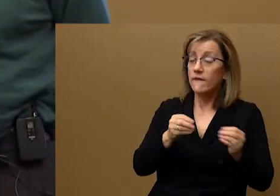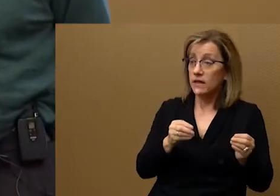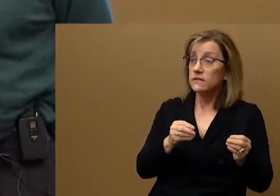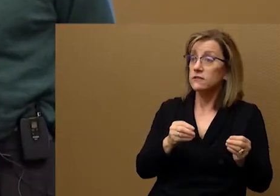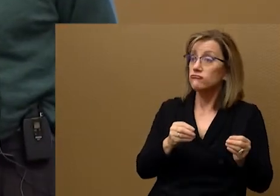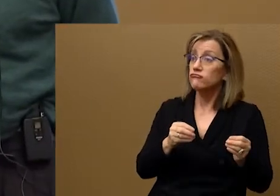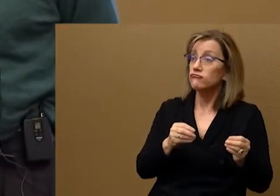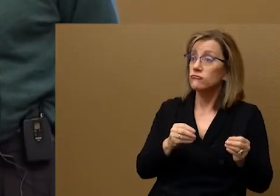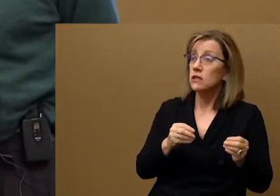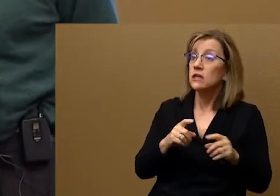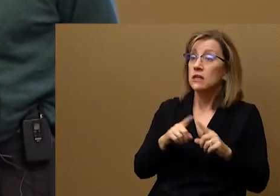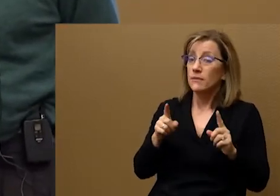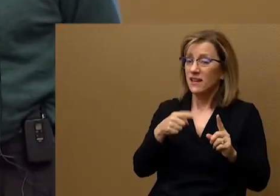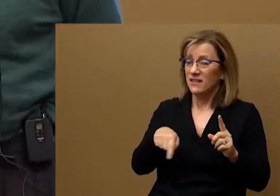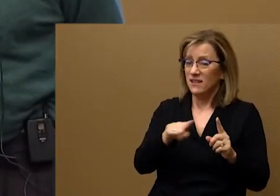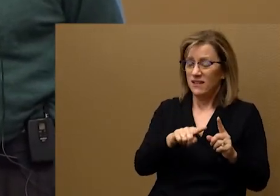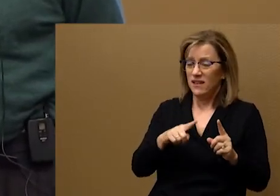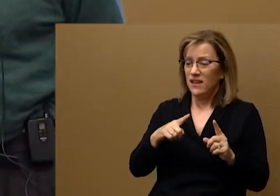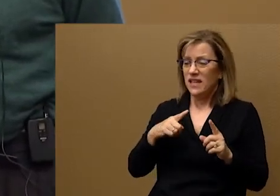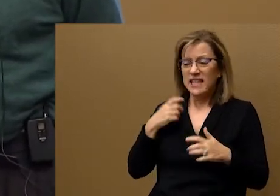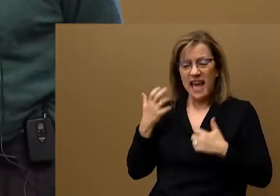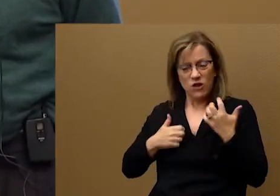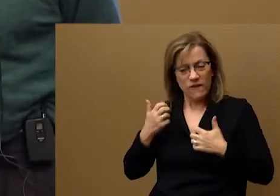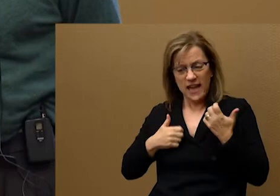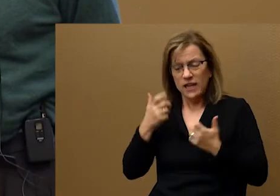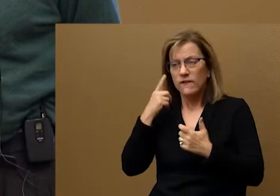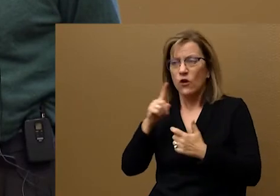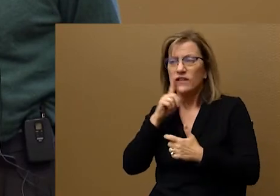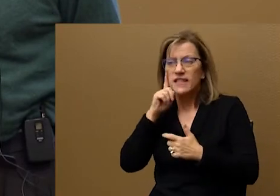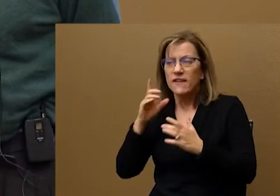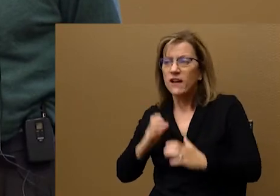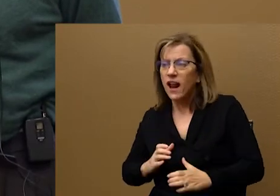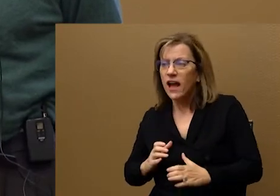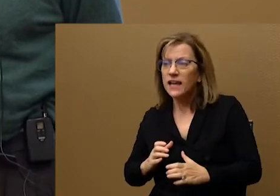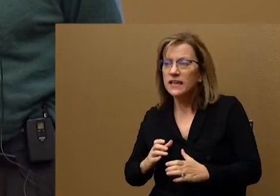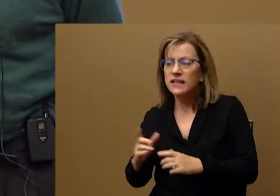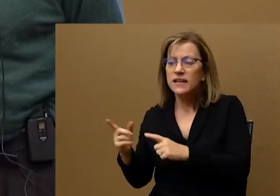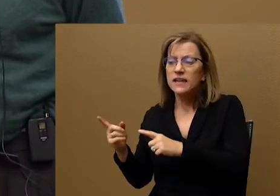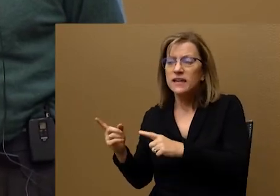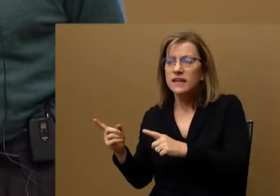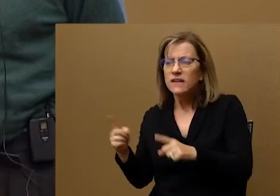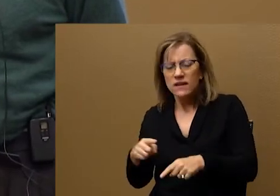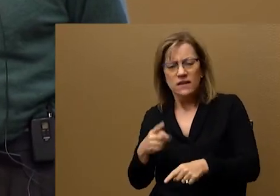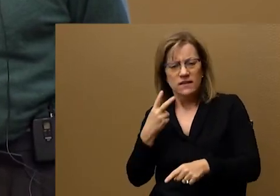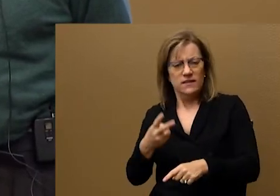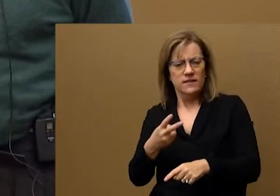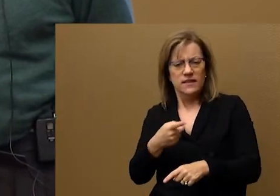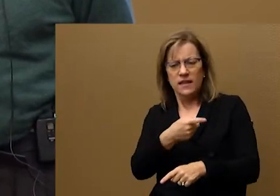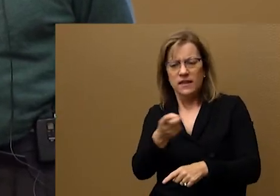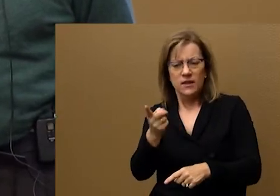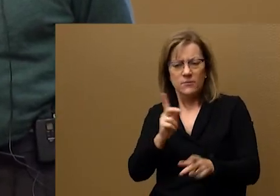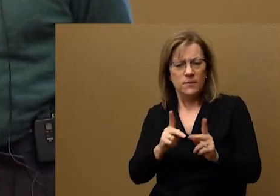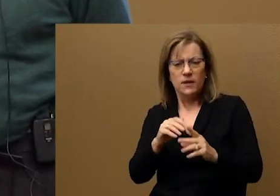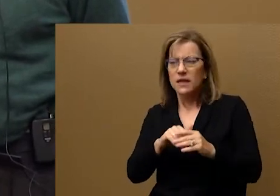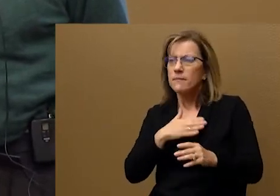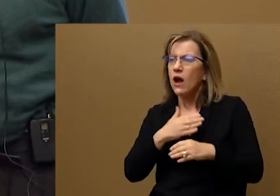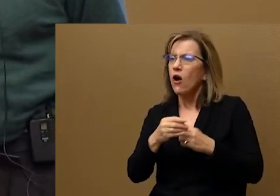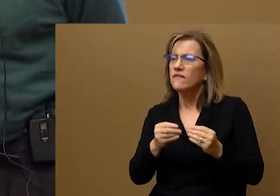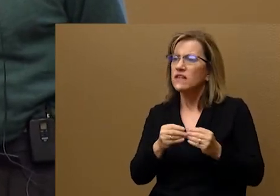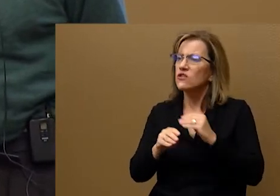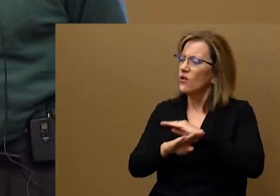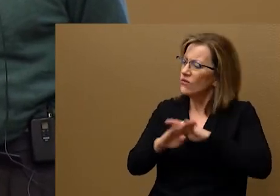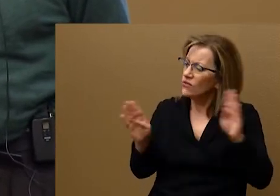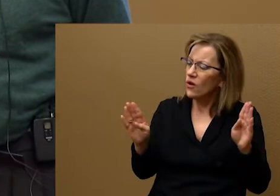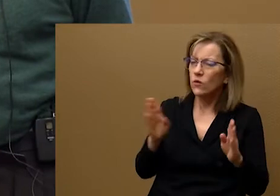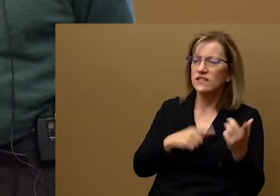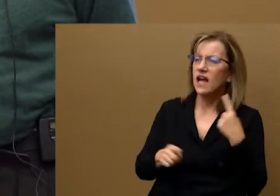own office how aggravating it is for our deaf clients who see other individuals in my office